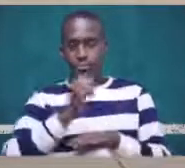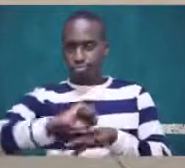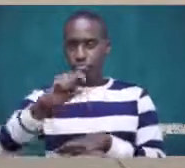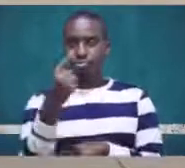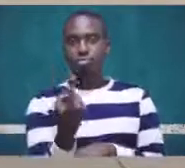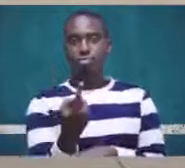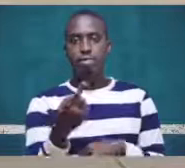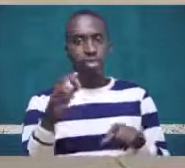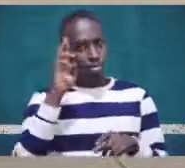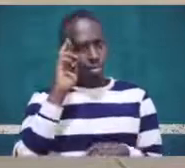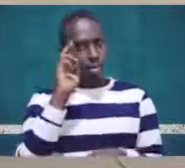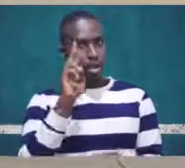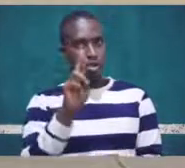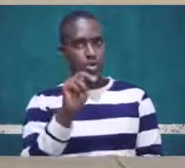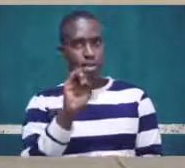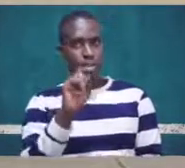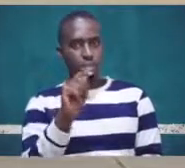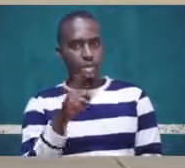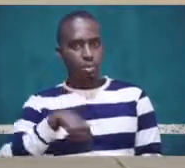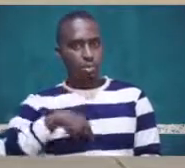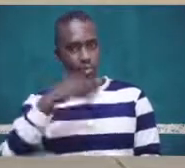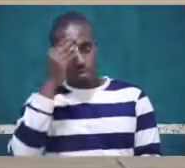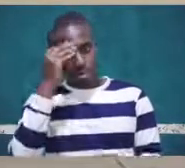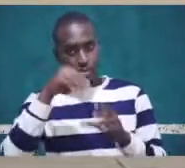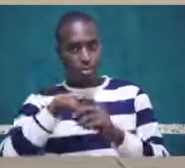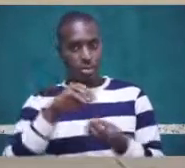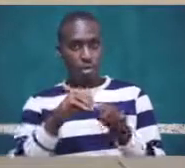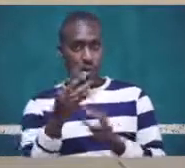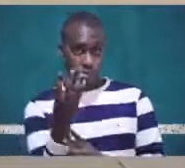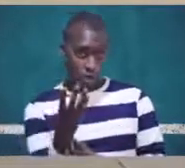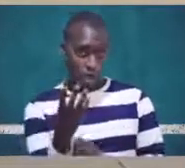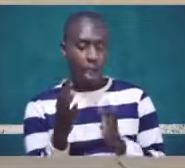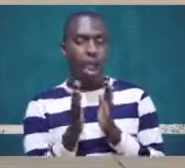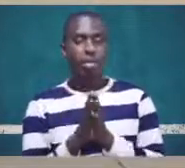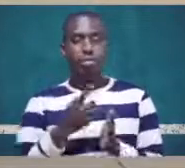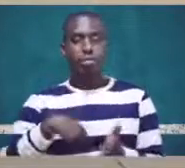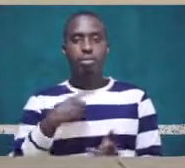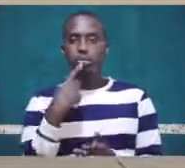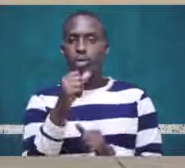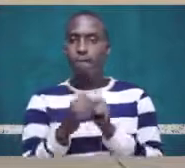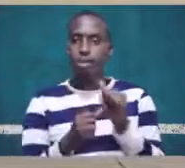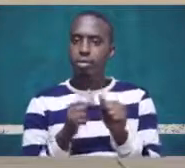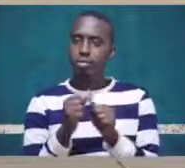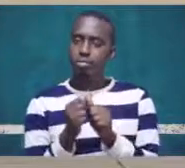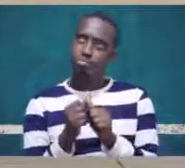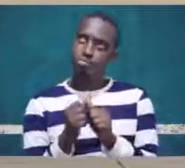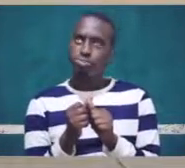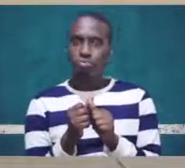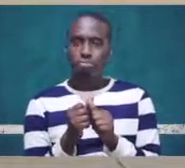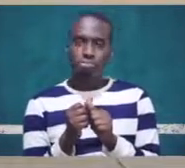remember the unit that we are still tackling. That's unit number 4. And it talks about